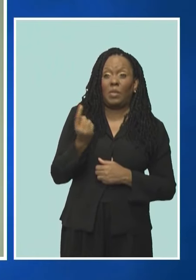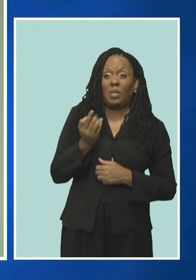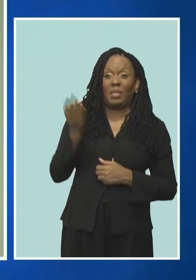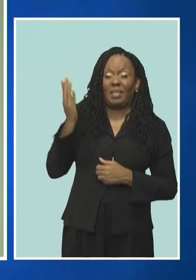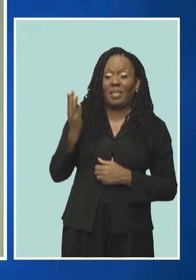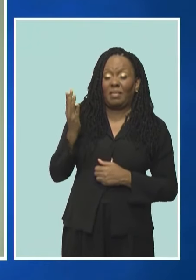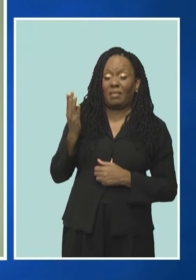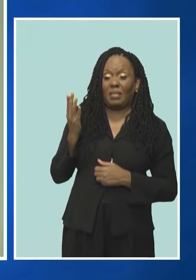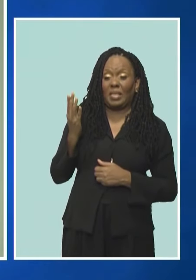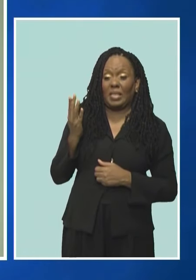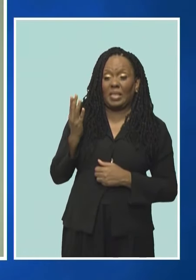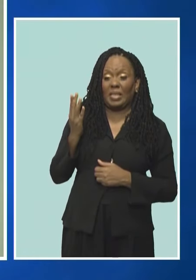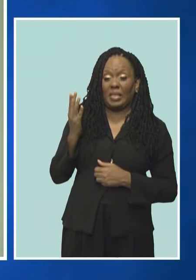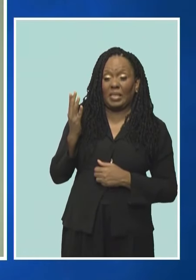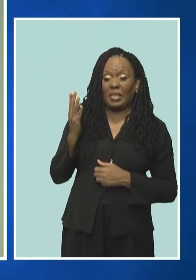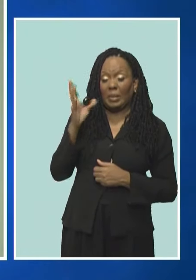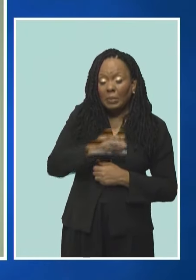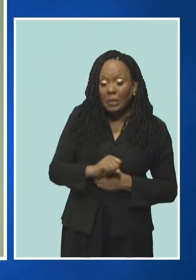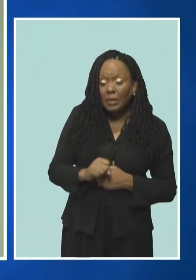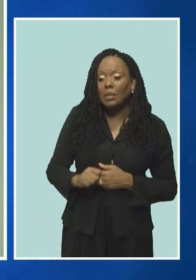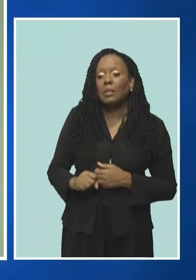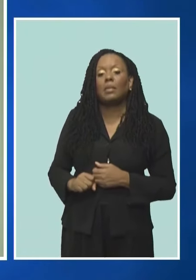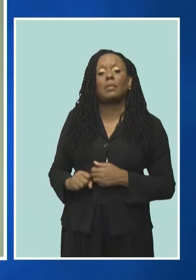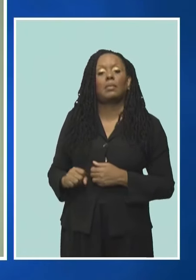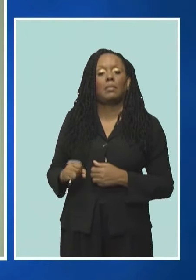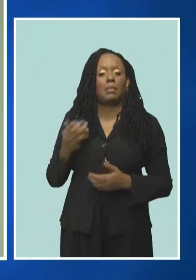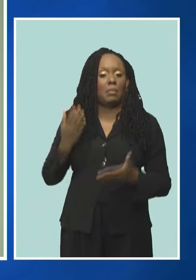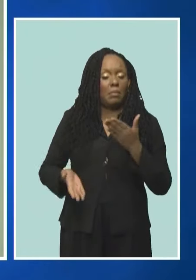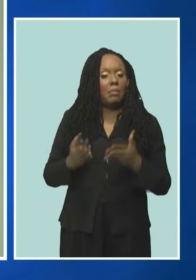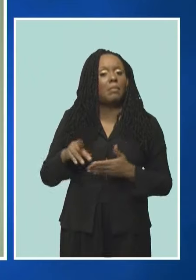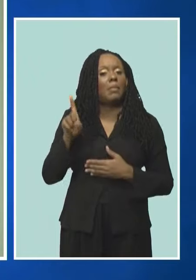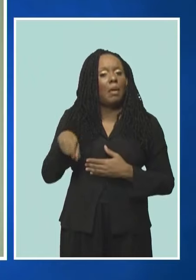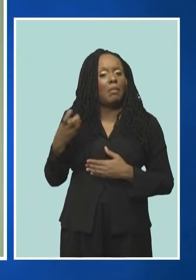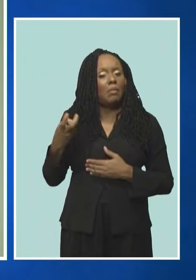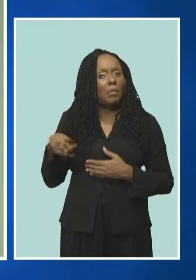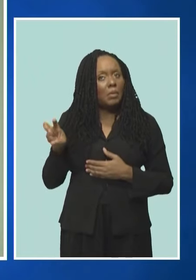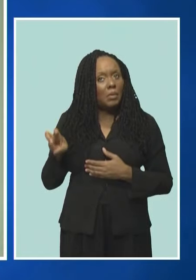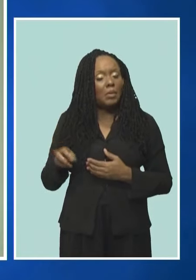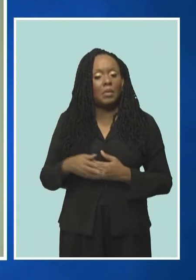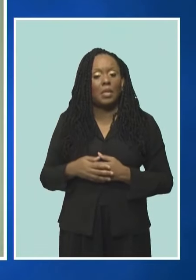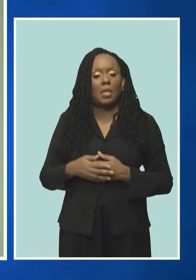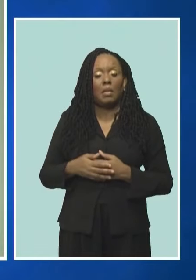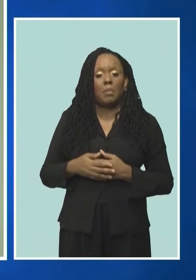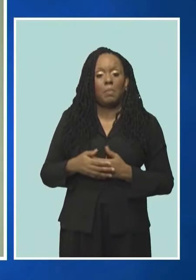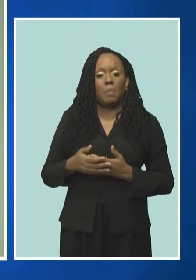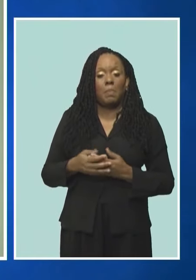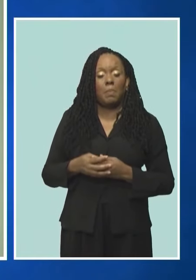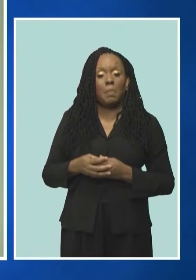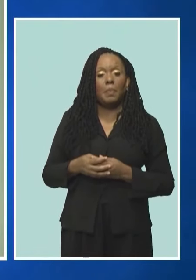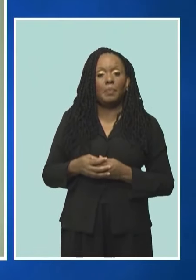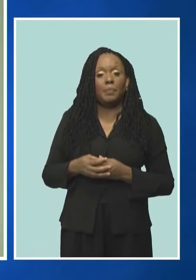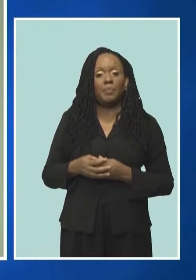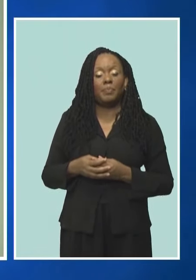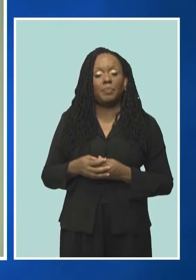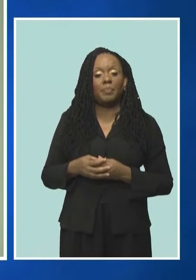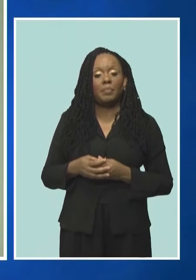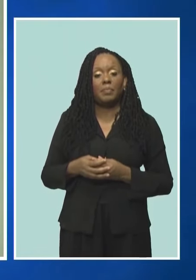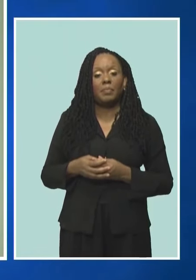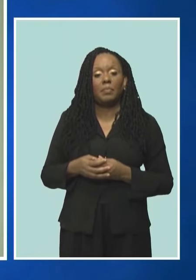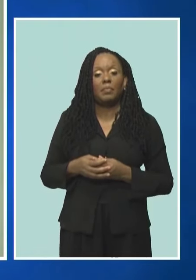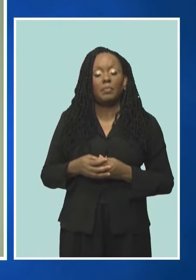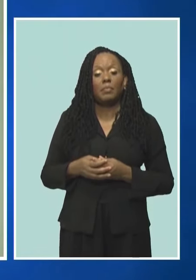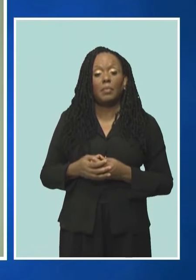hotel operation, then switching is perhaps the right thing to do. Bet on a hotel property management system